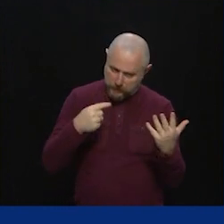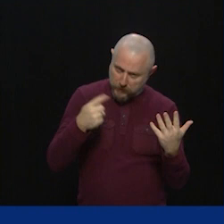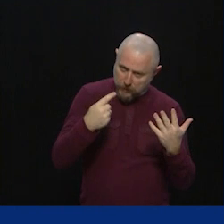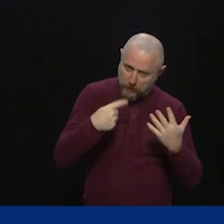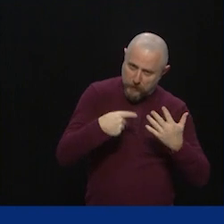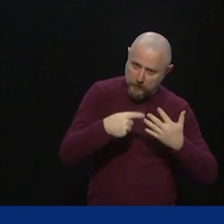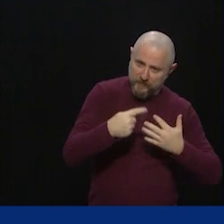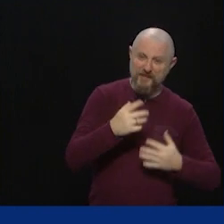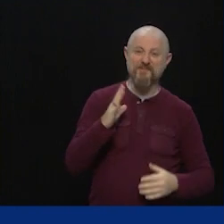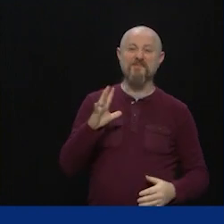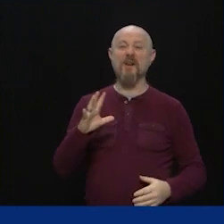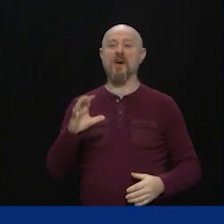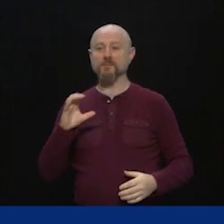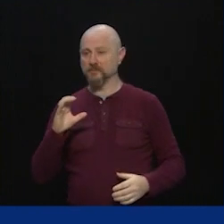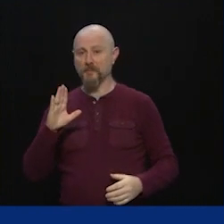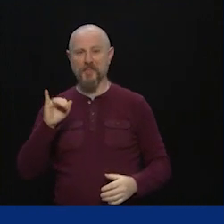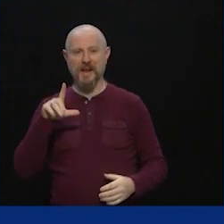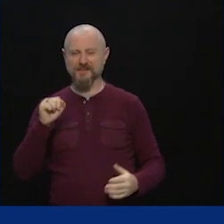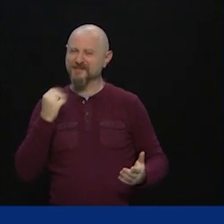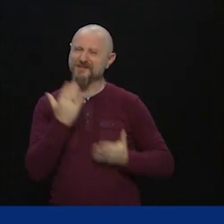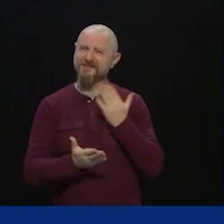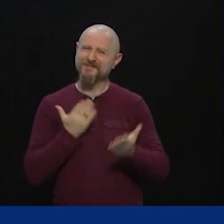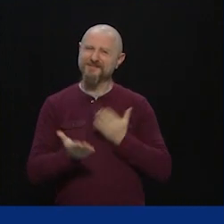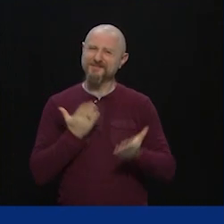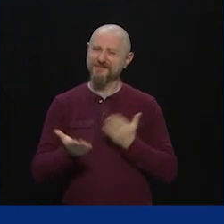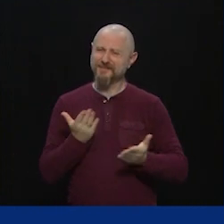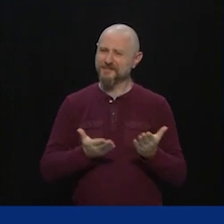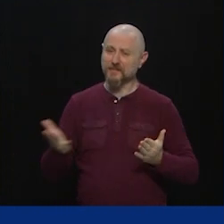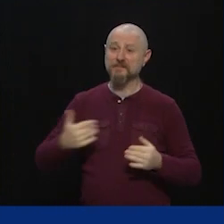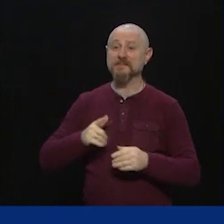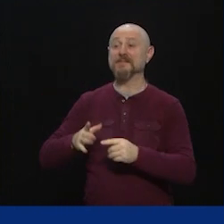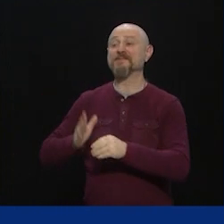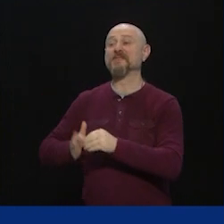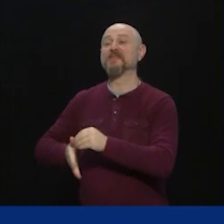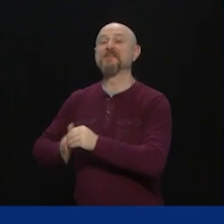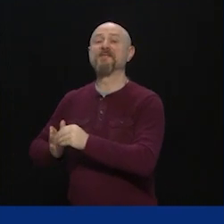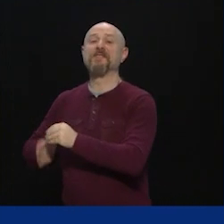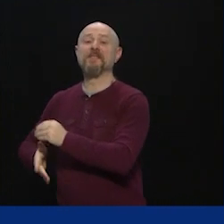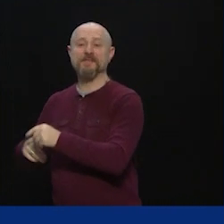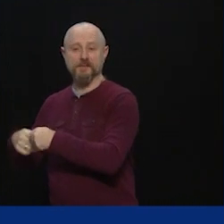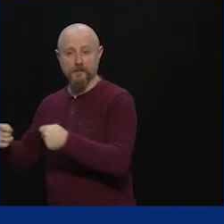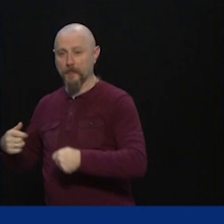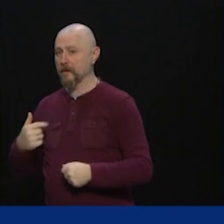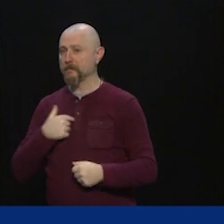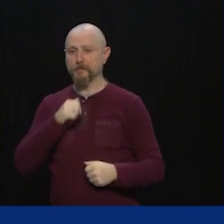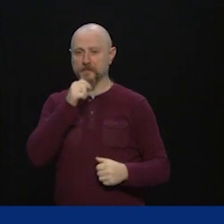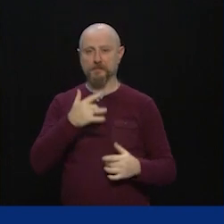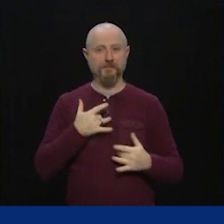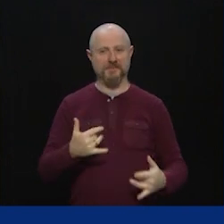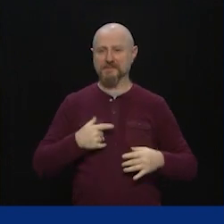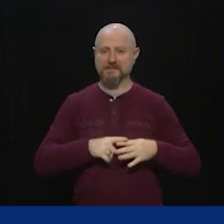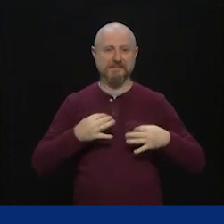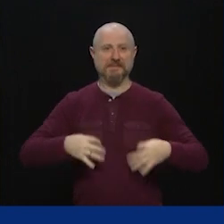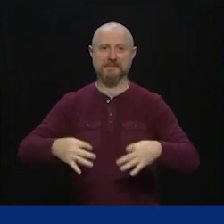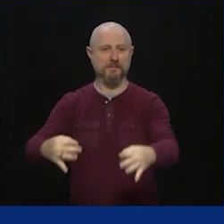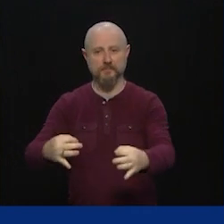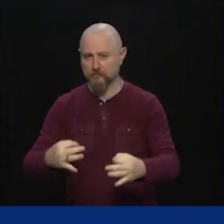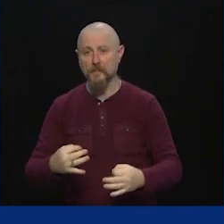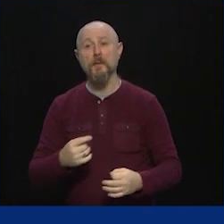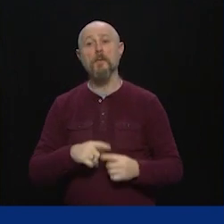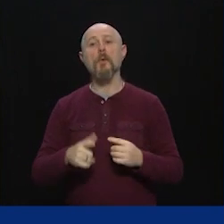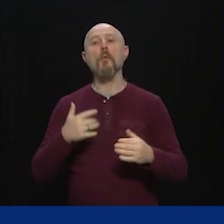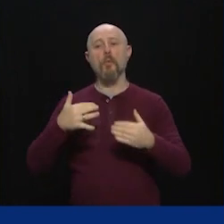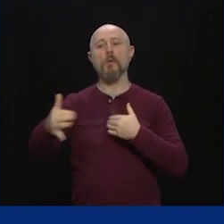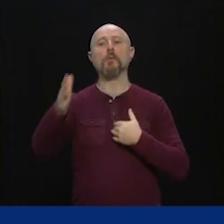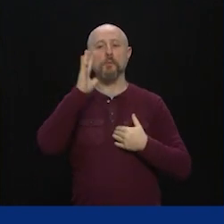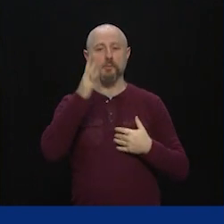the end of session. I'm not a procrastinator by nature, so we'll be doing this a lot earlier in the year, but they were dropped on my desk in the waning hours